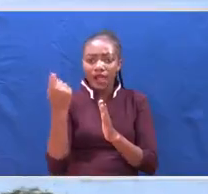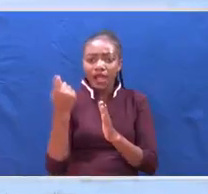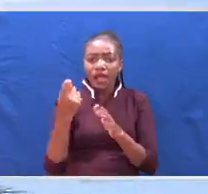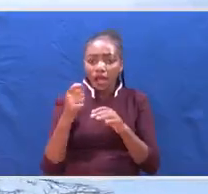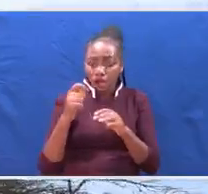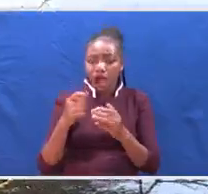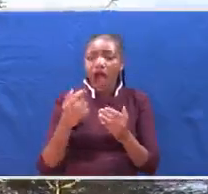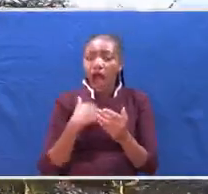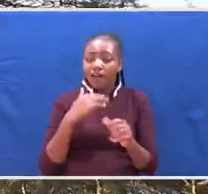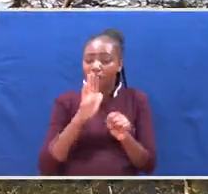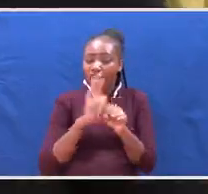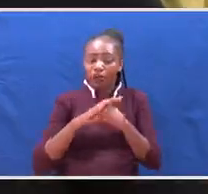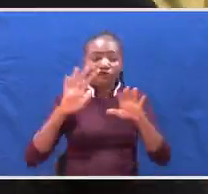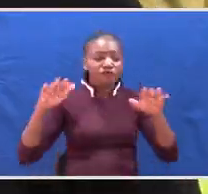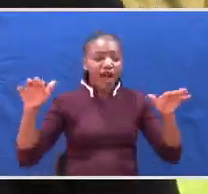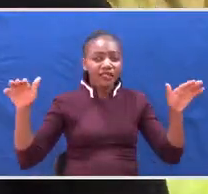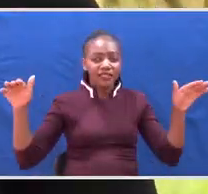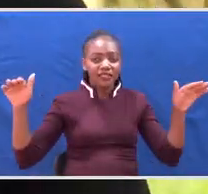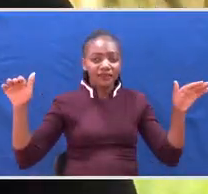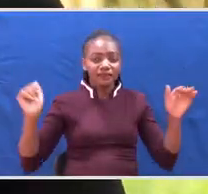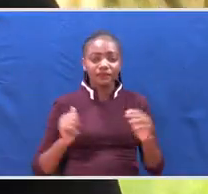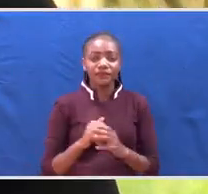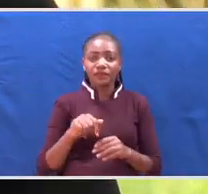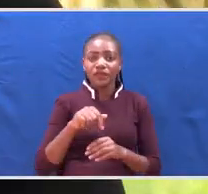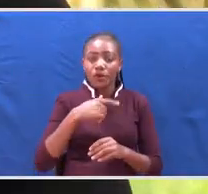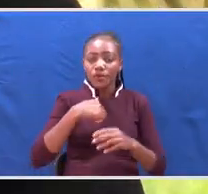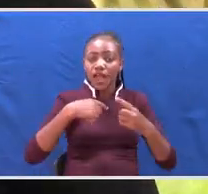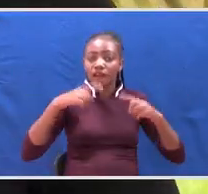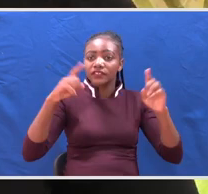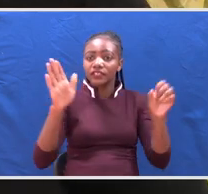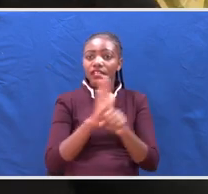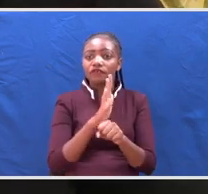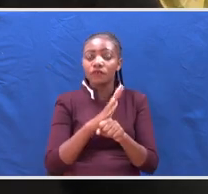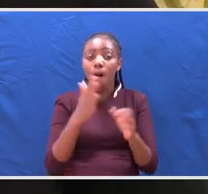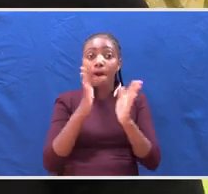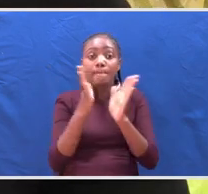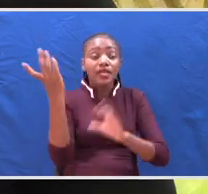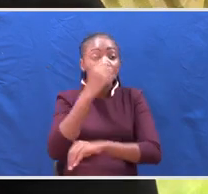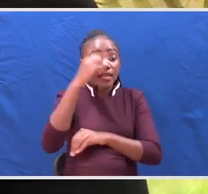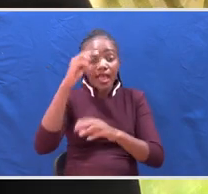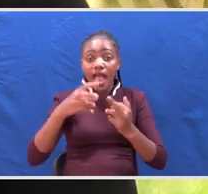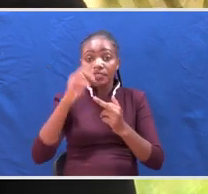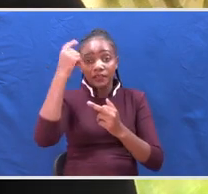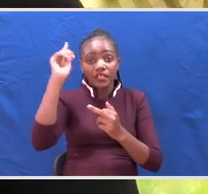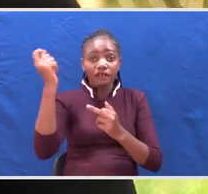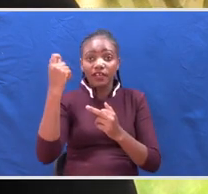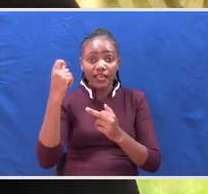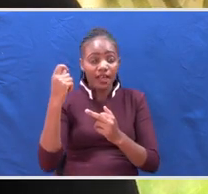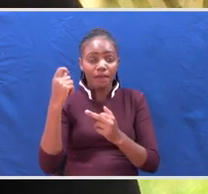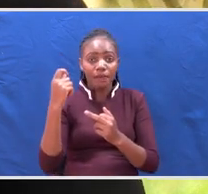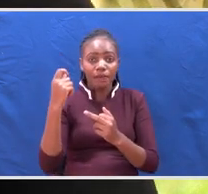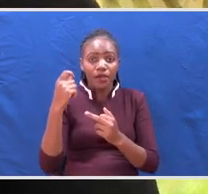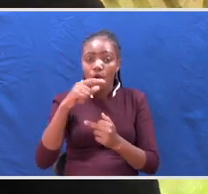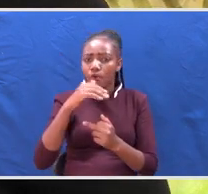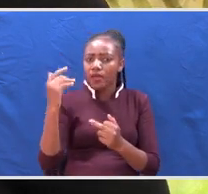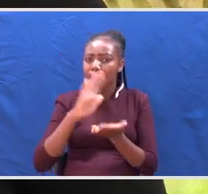many species of birds. A very successful global big day, especially for Kenya. We came top 6